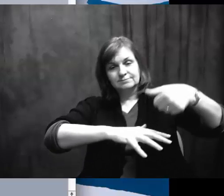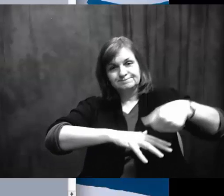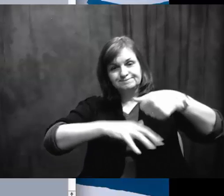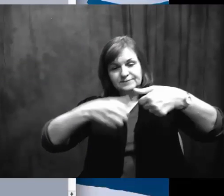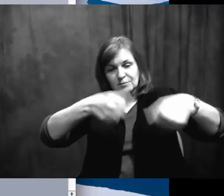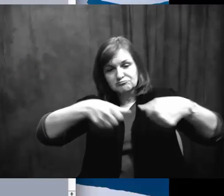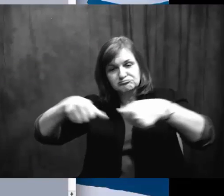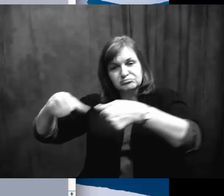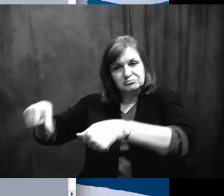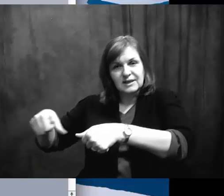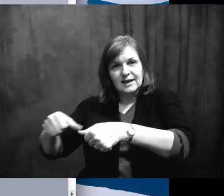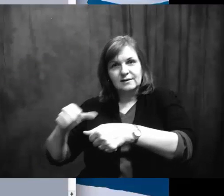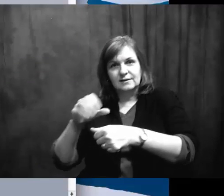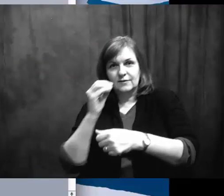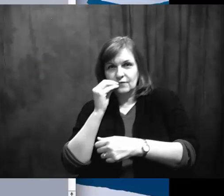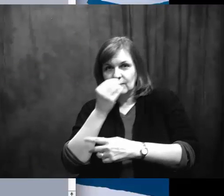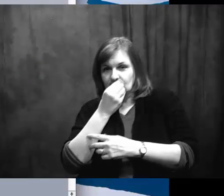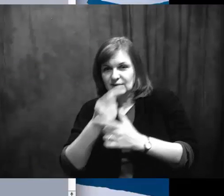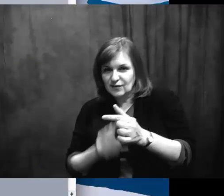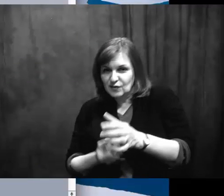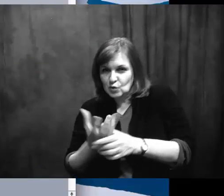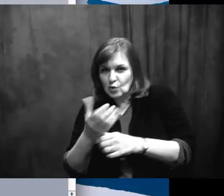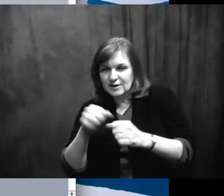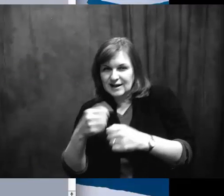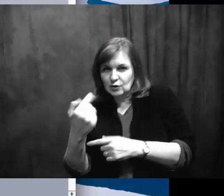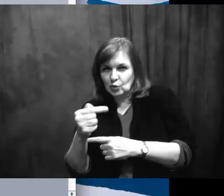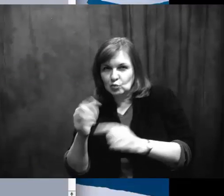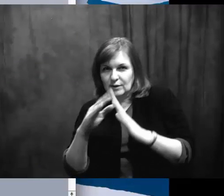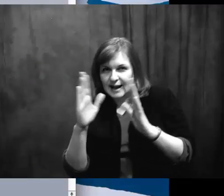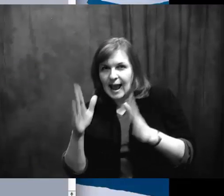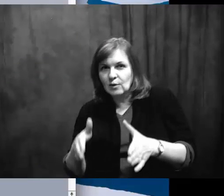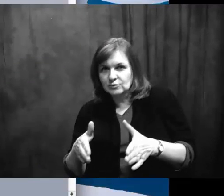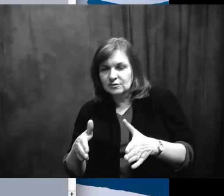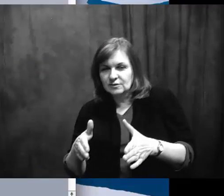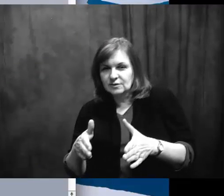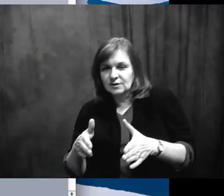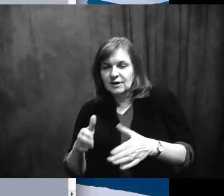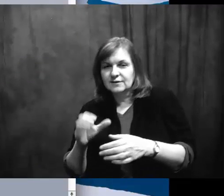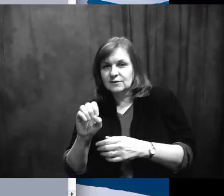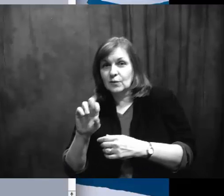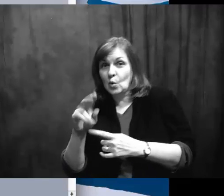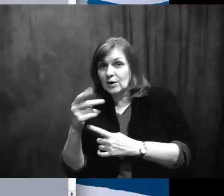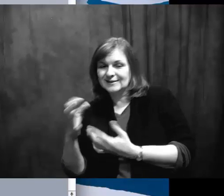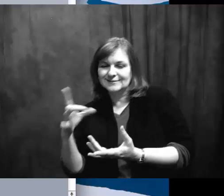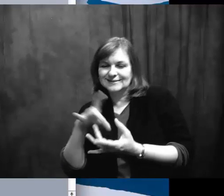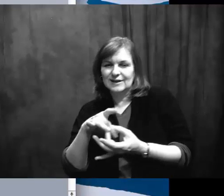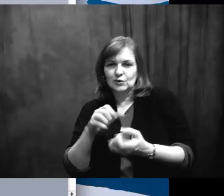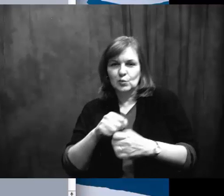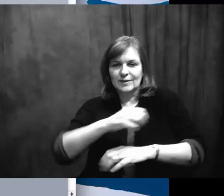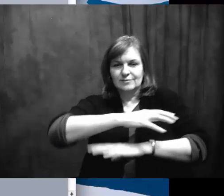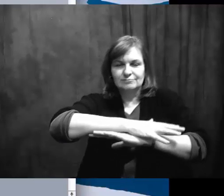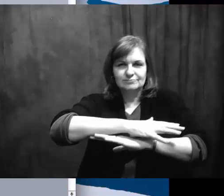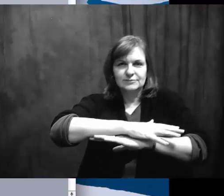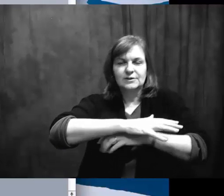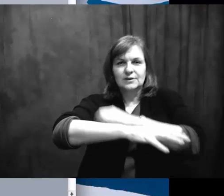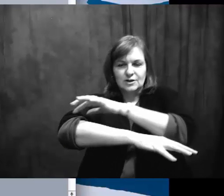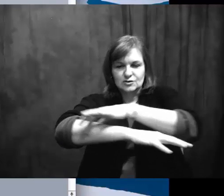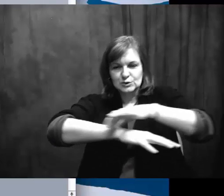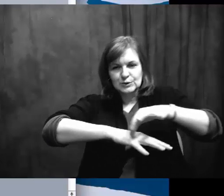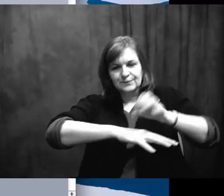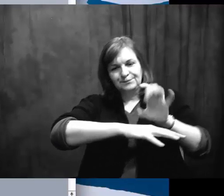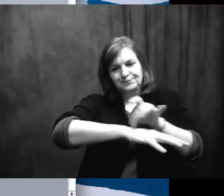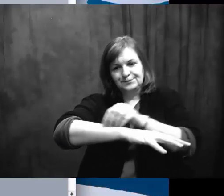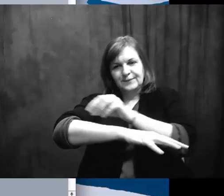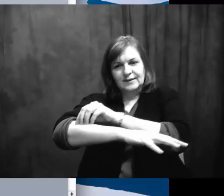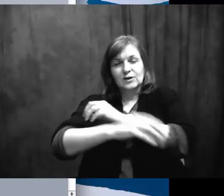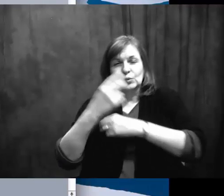growing them in a type of greenhouse in this situation, so they're growing and they've attached them to these little twigs and bamboo to